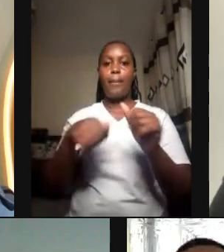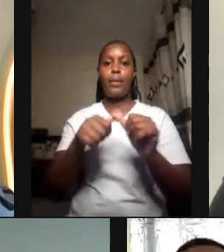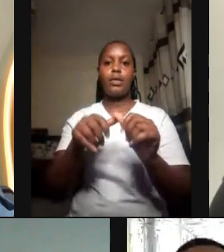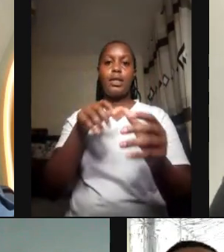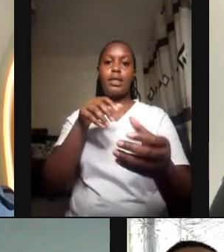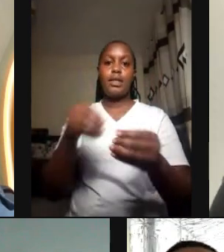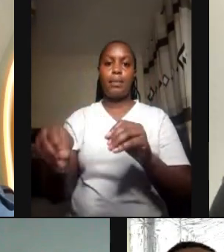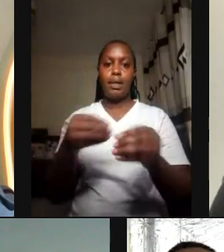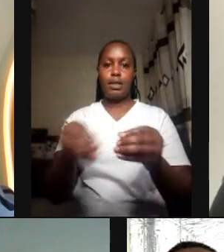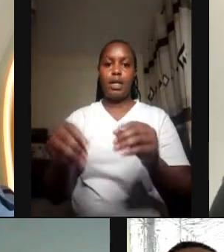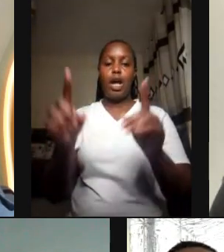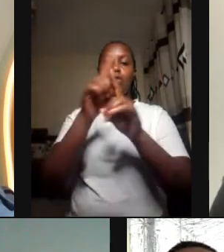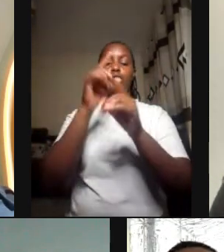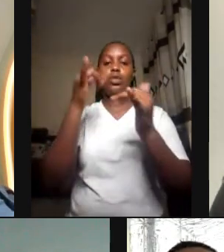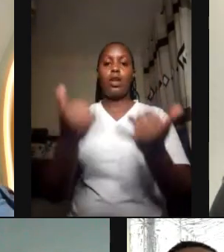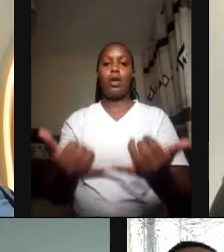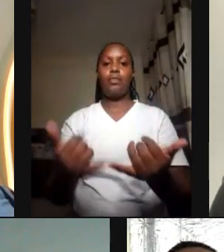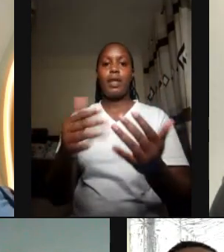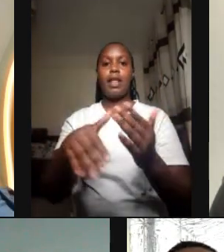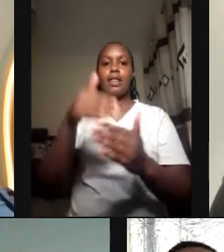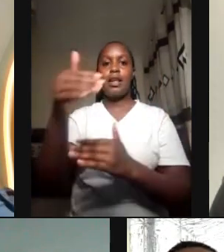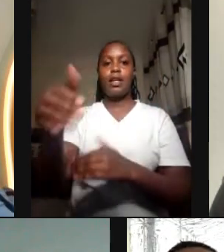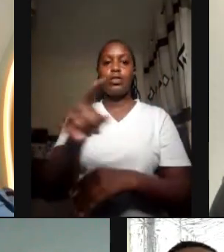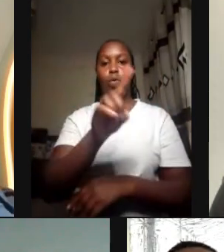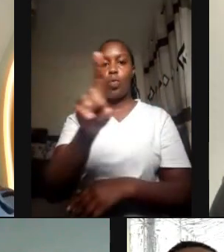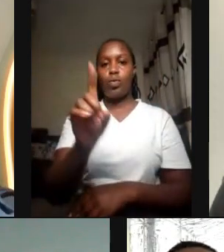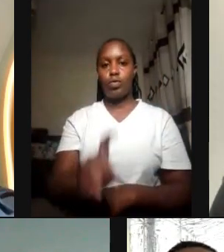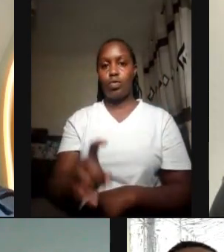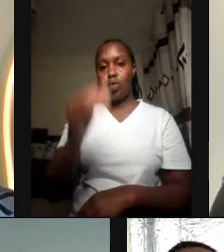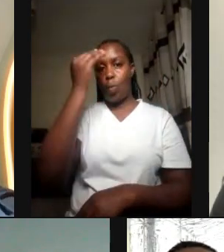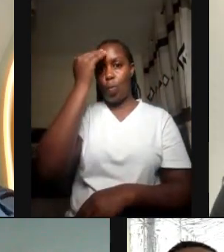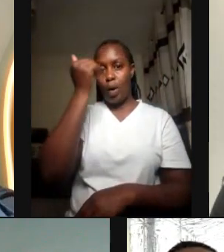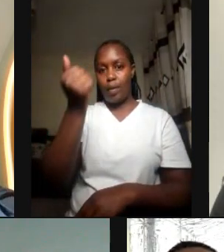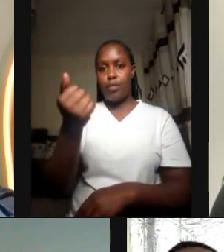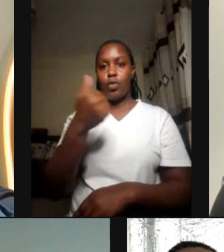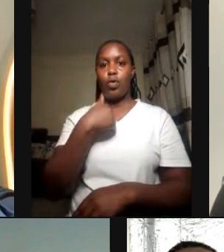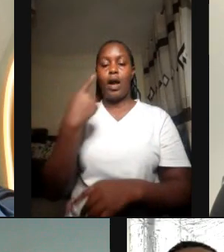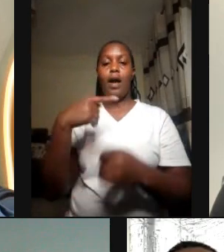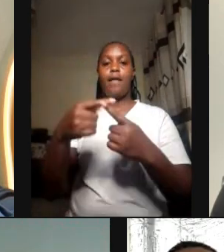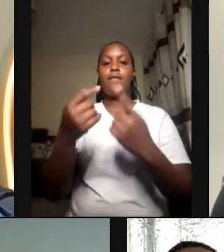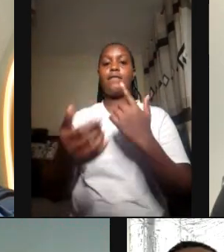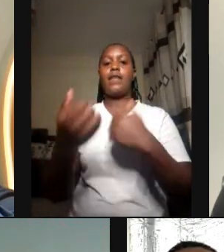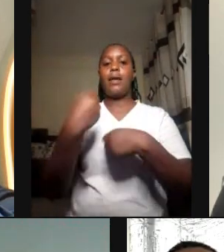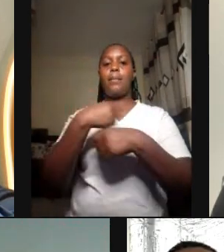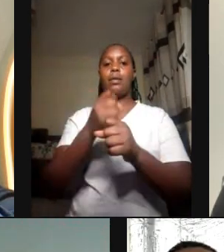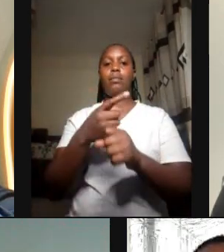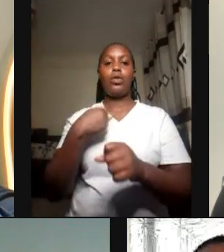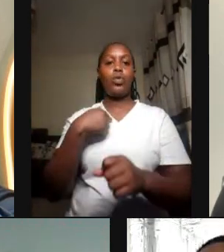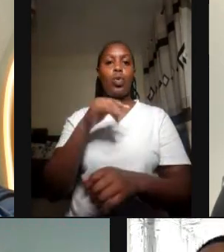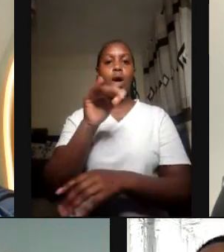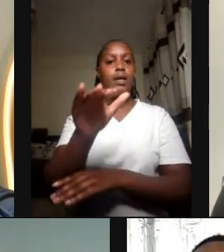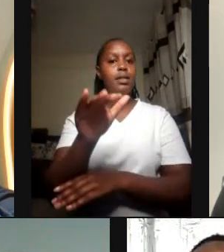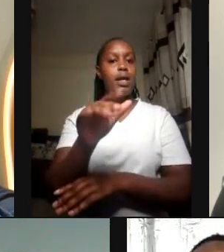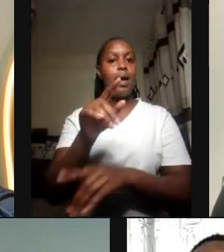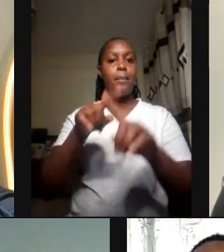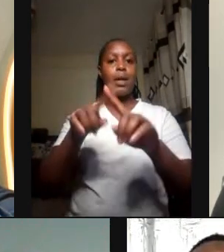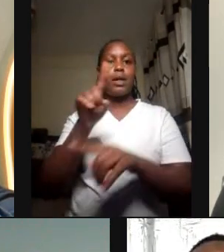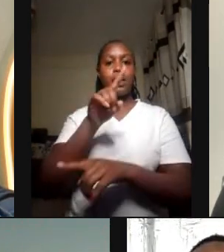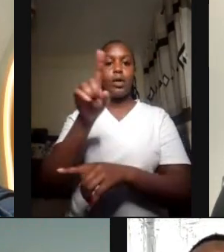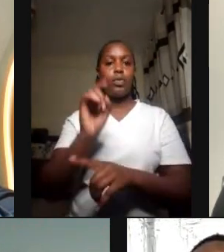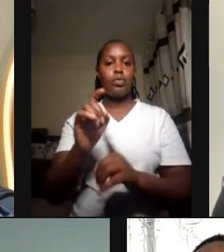that will bring me to the next question because you have just prompted me. And the question will be directed